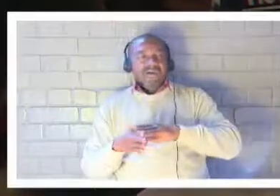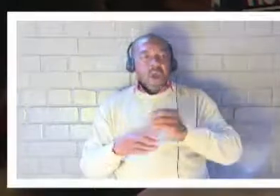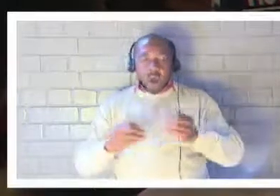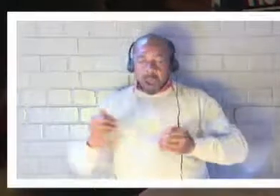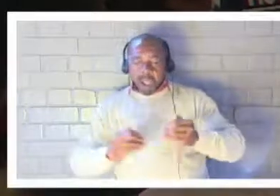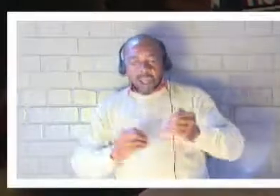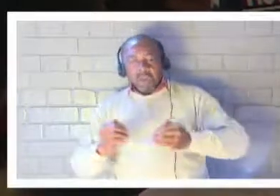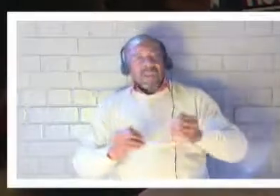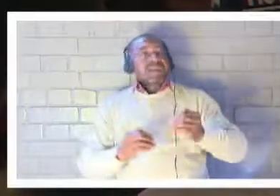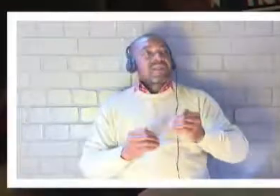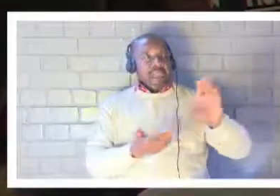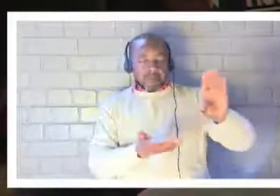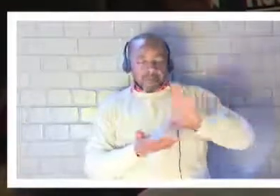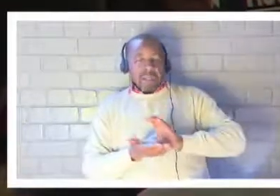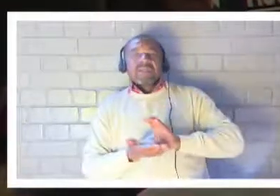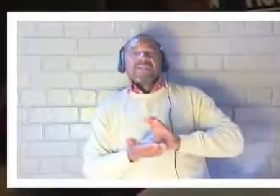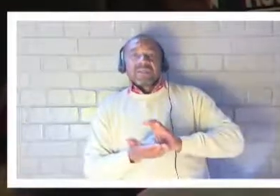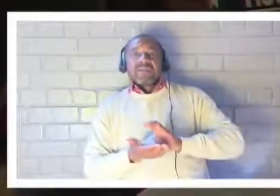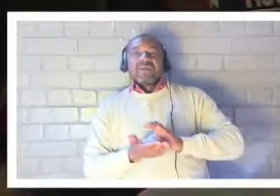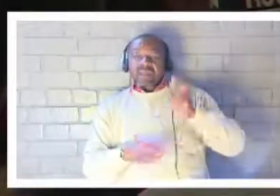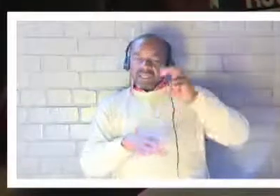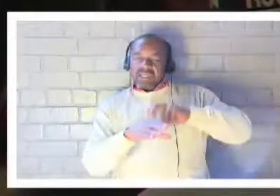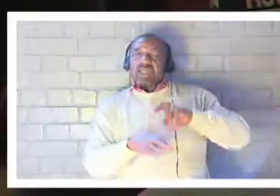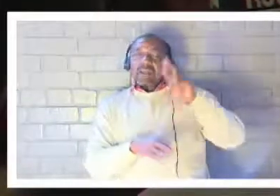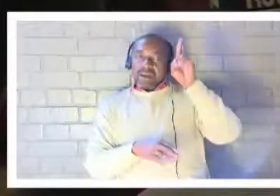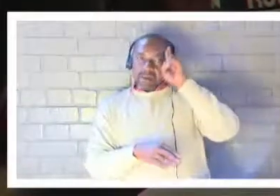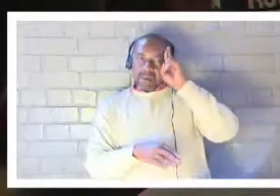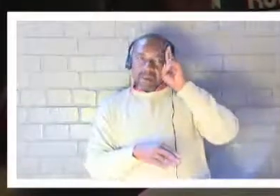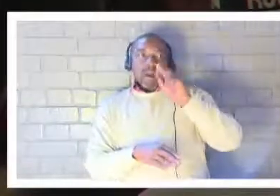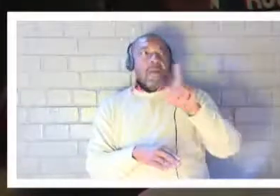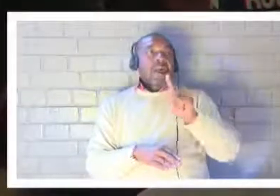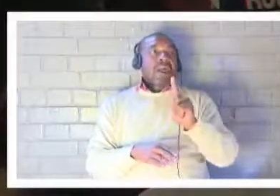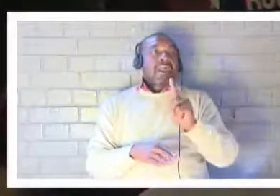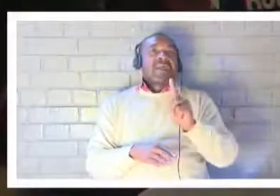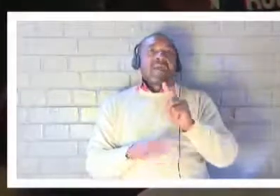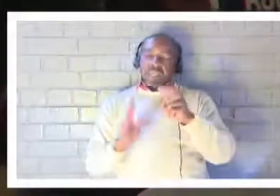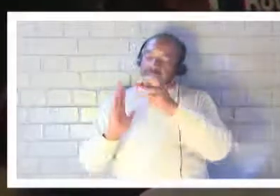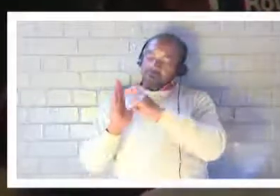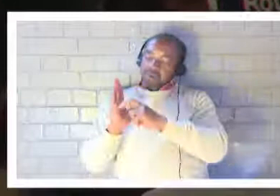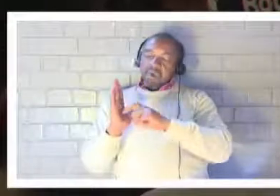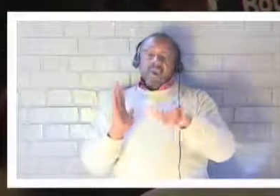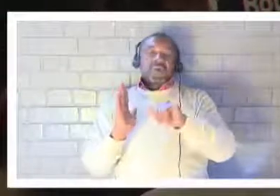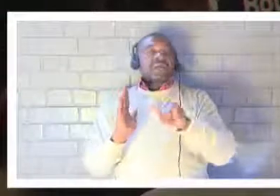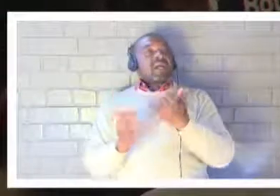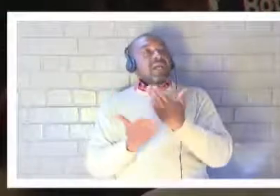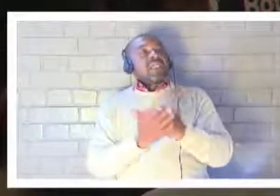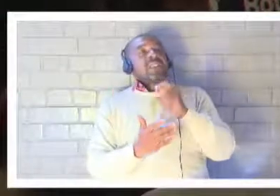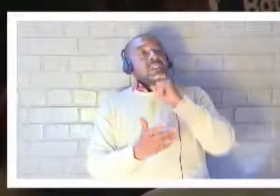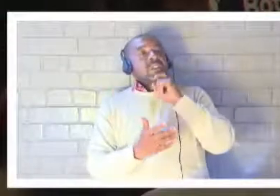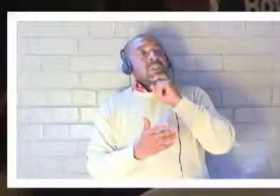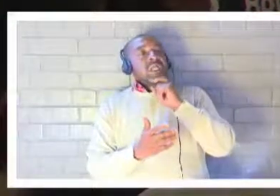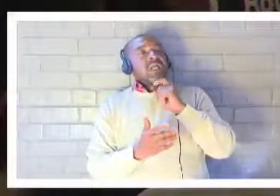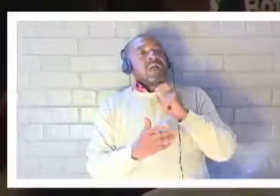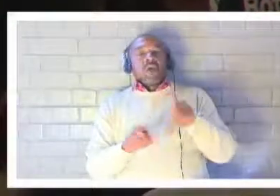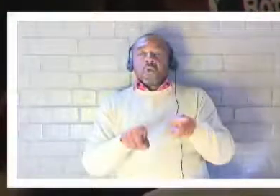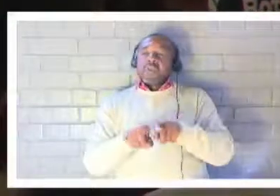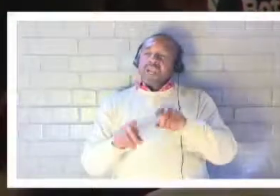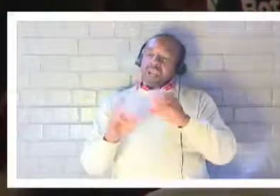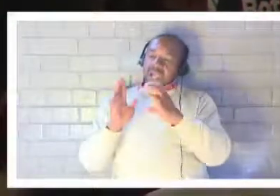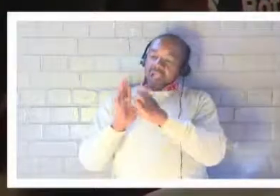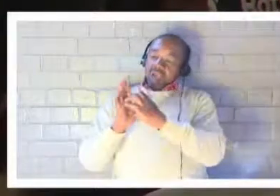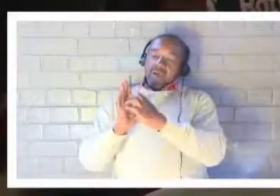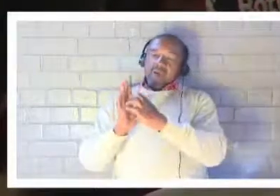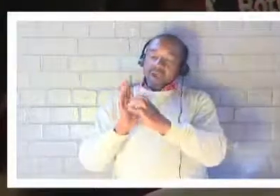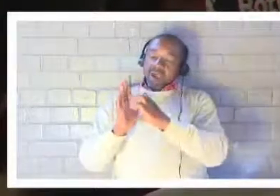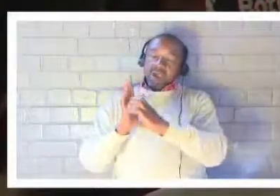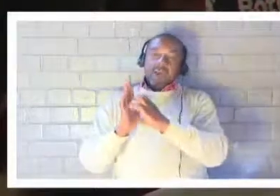allocating budgets, they should also consider the criteria that is used to allocate the budget. For example, I've already